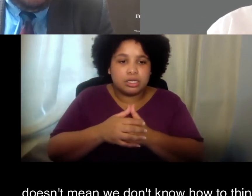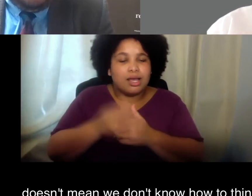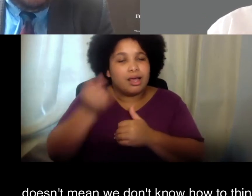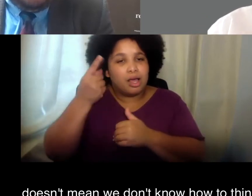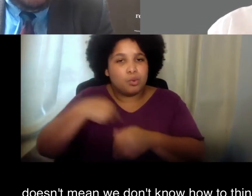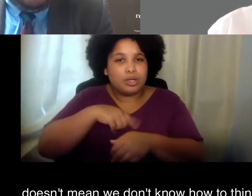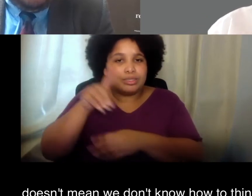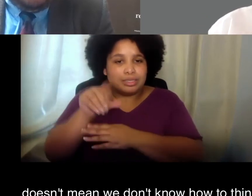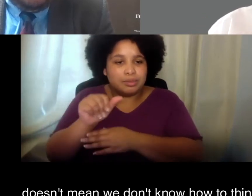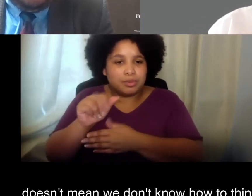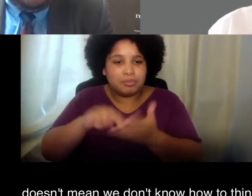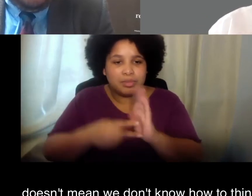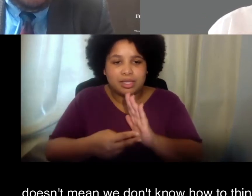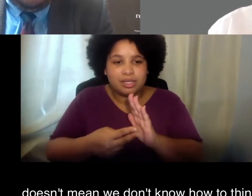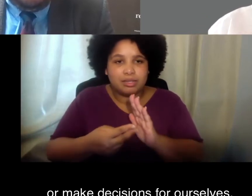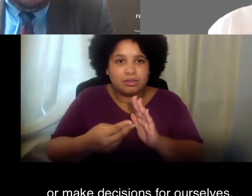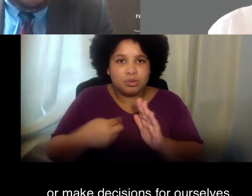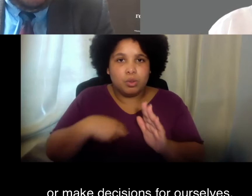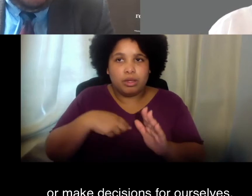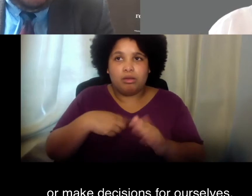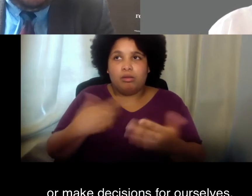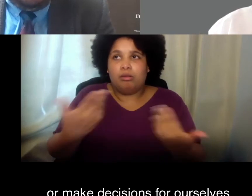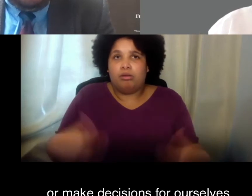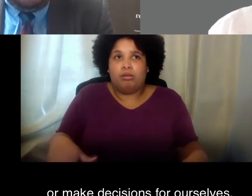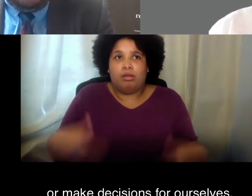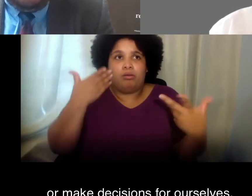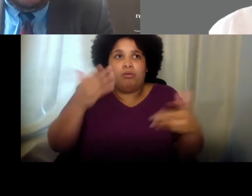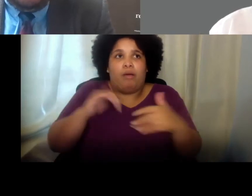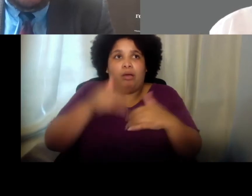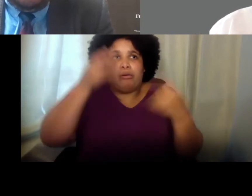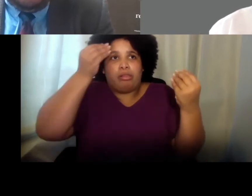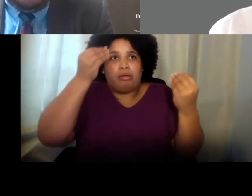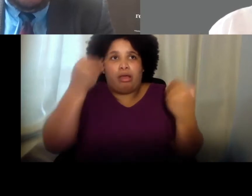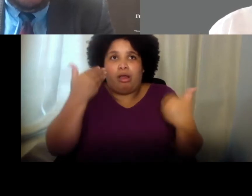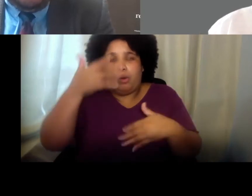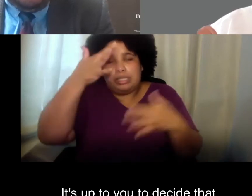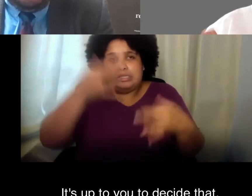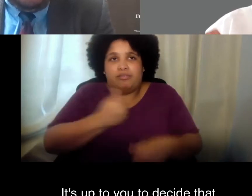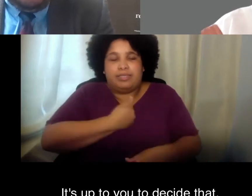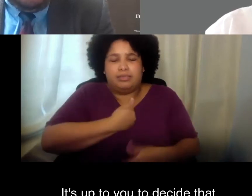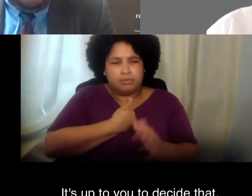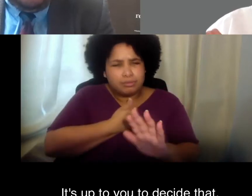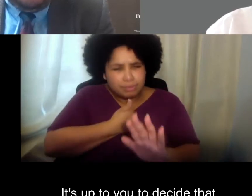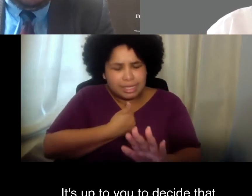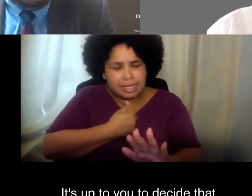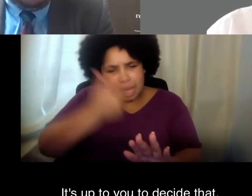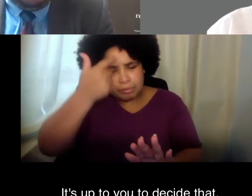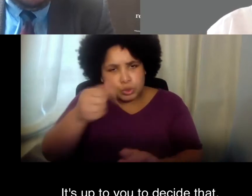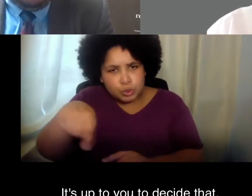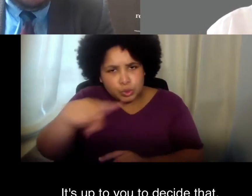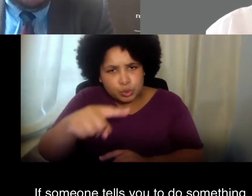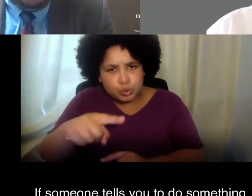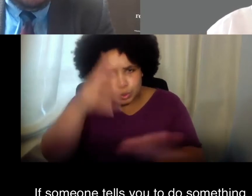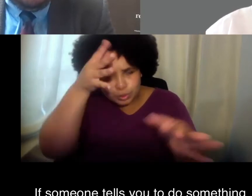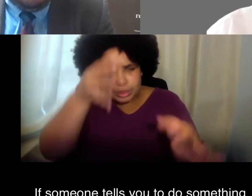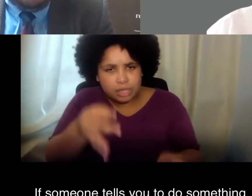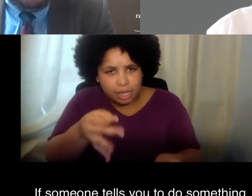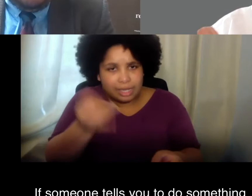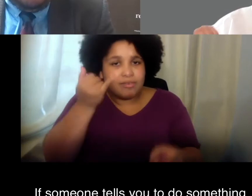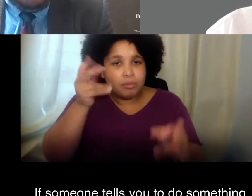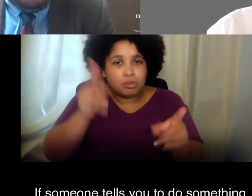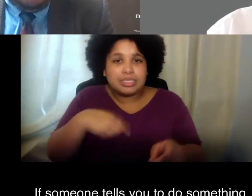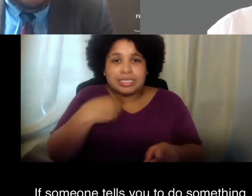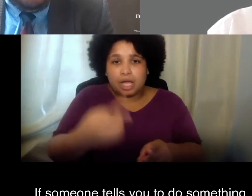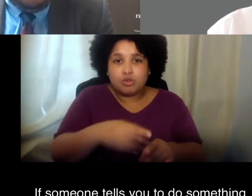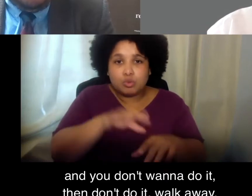disabled doesn't mean we don't know how to think or make decisions for ourselves. It's up to you to decide that. If someone tells you